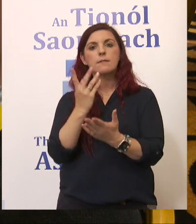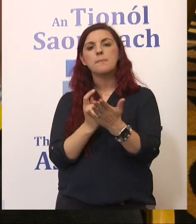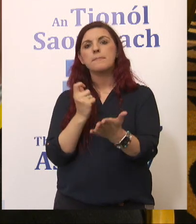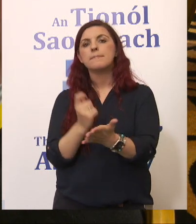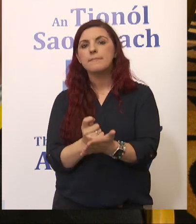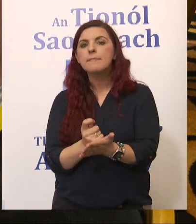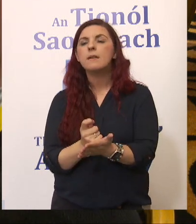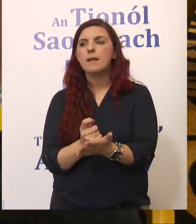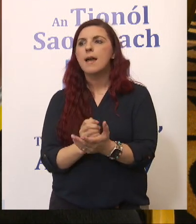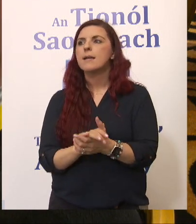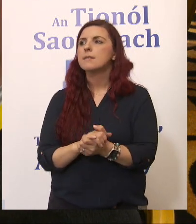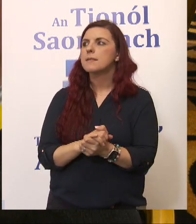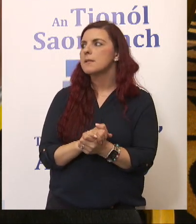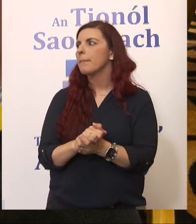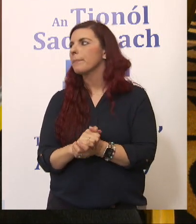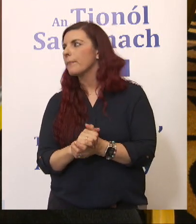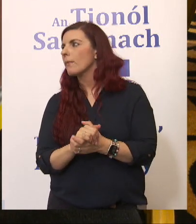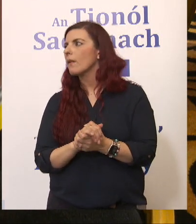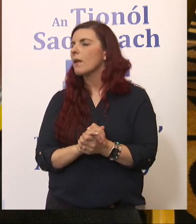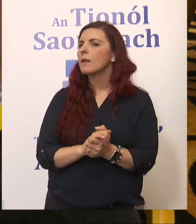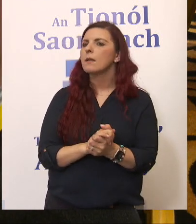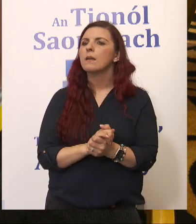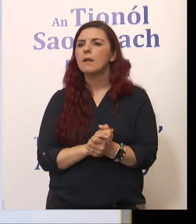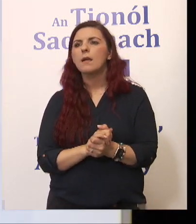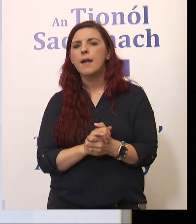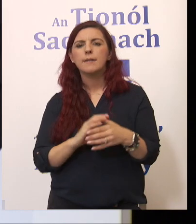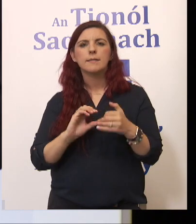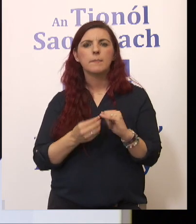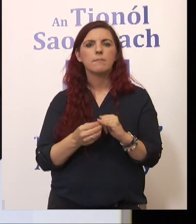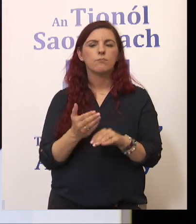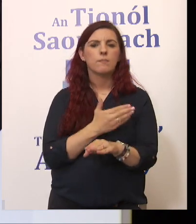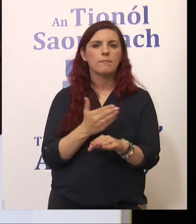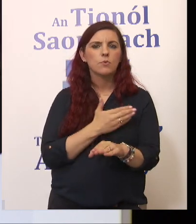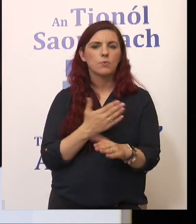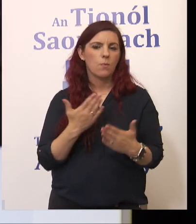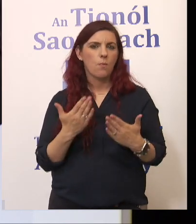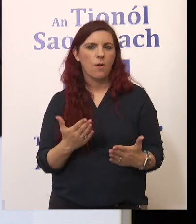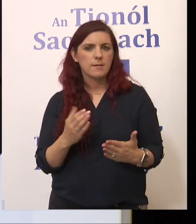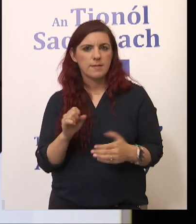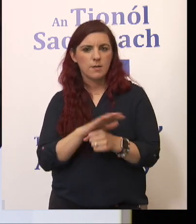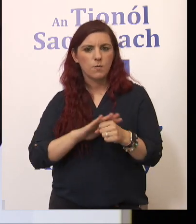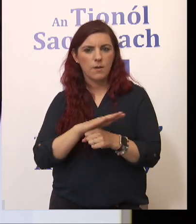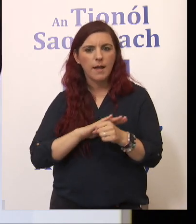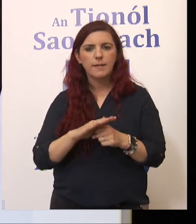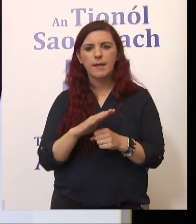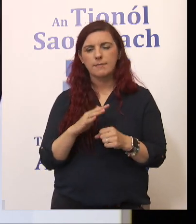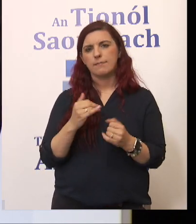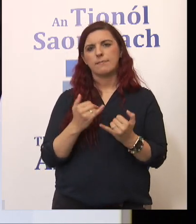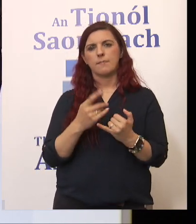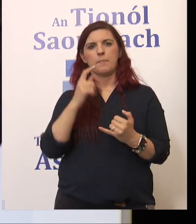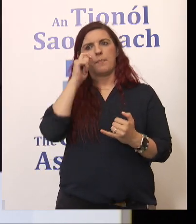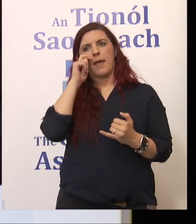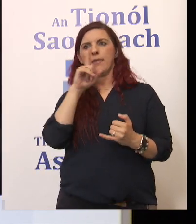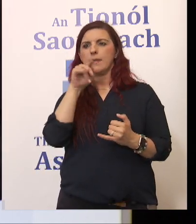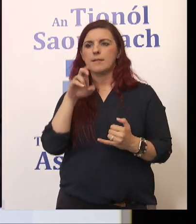it's a little harder. I know there was certainly attempts previously to try and set, you know, Dublin as and the size of that